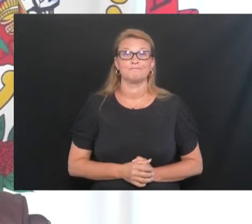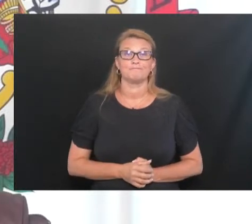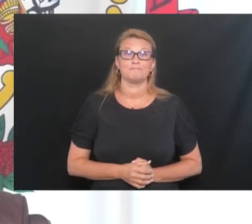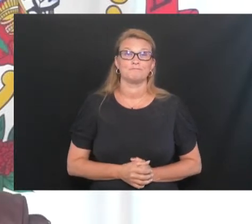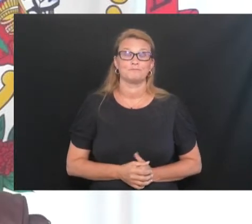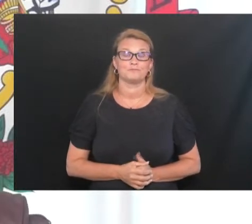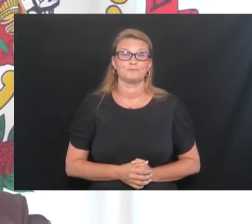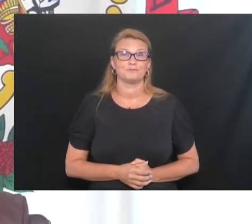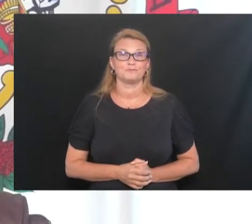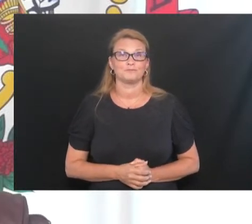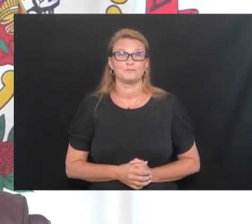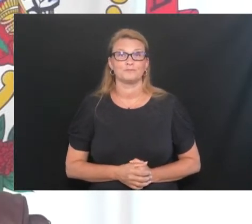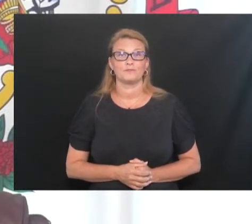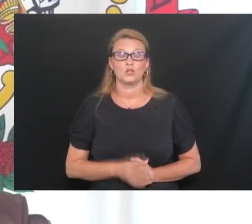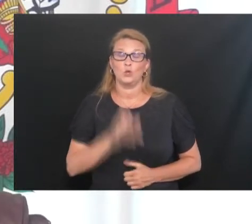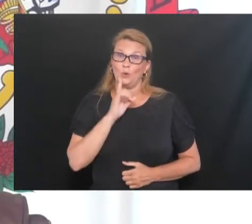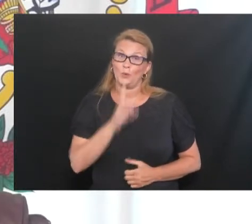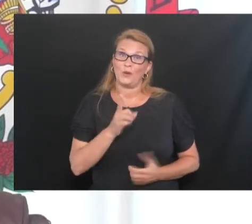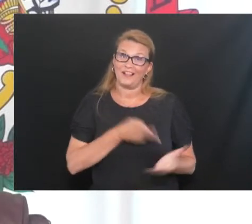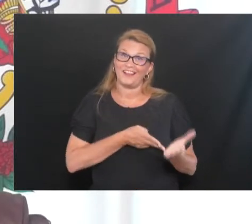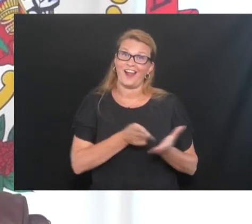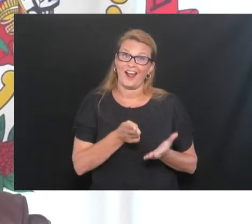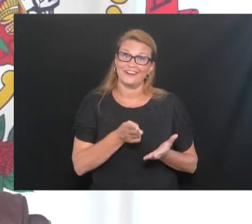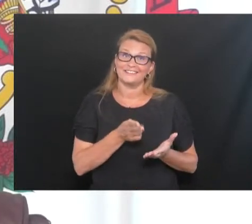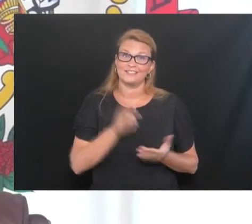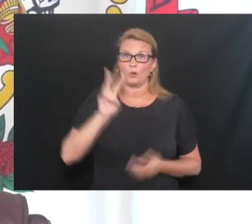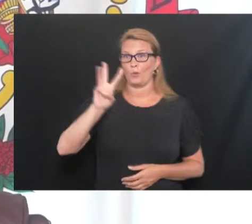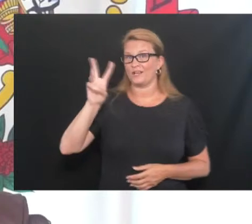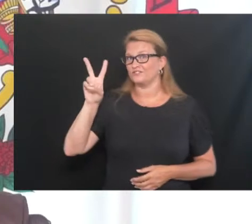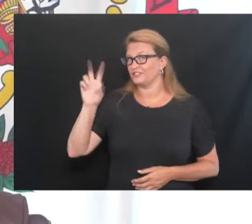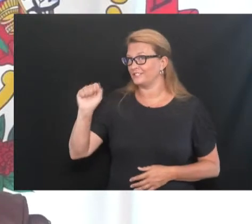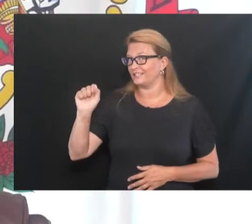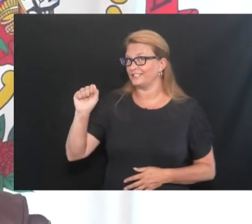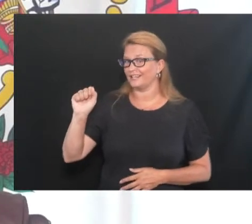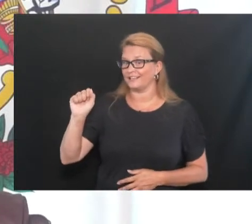if we were really honest, we'd say, West Virginia, we